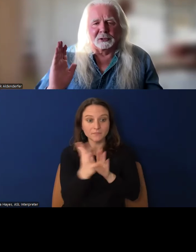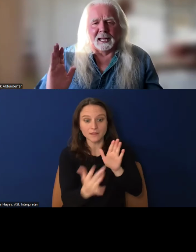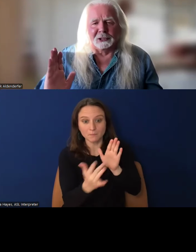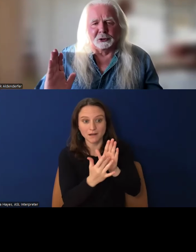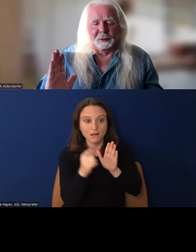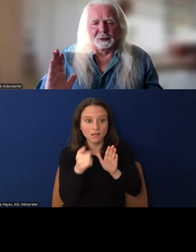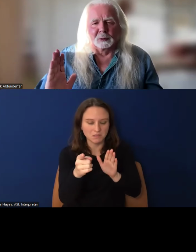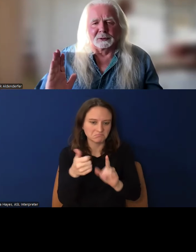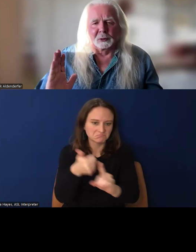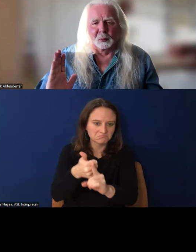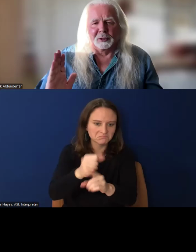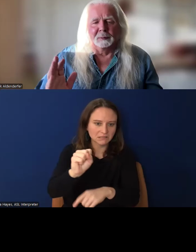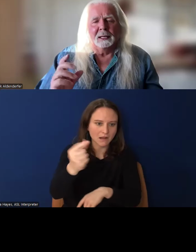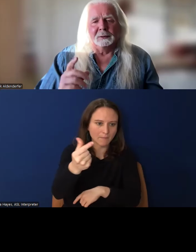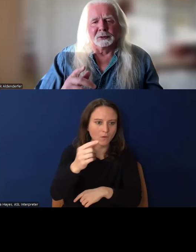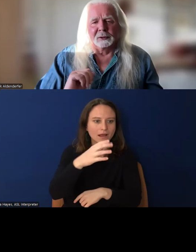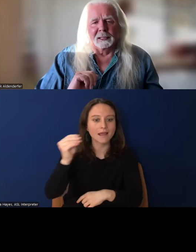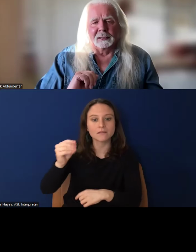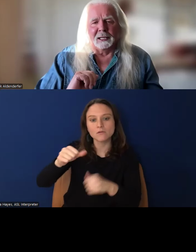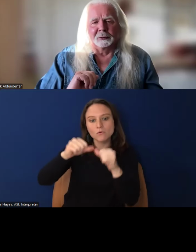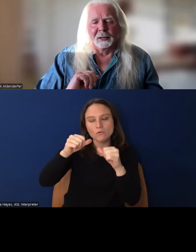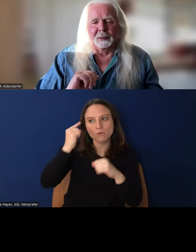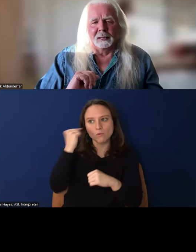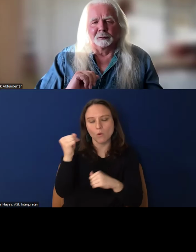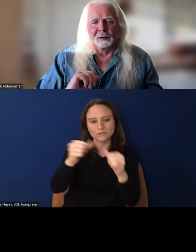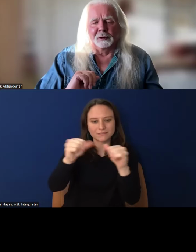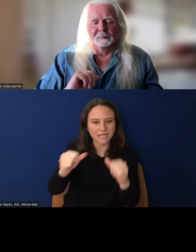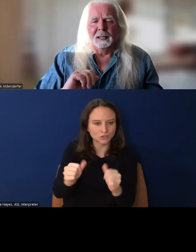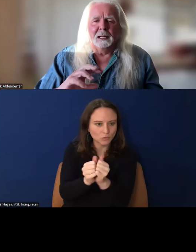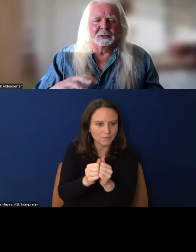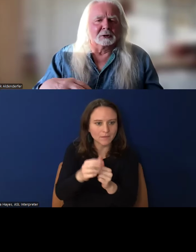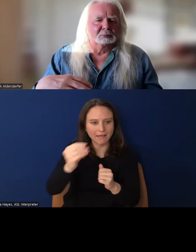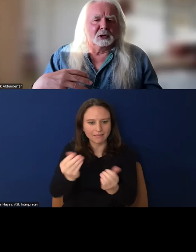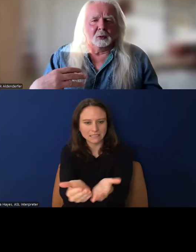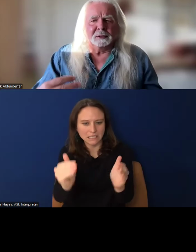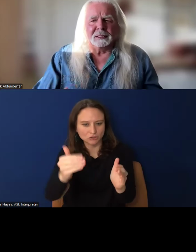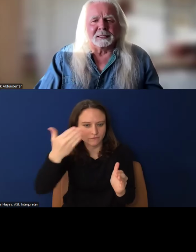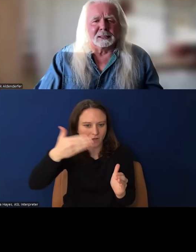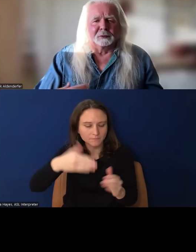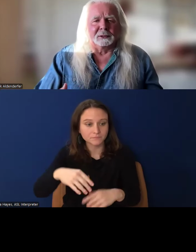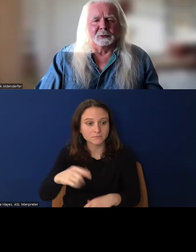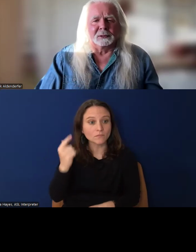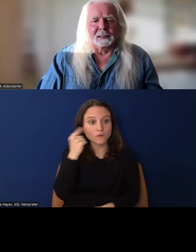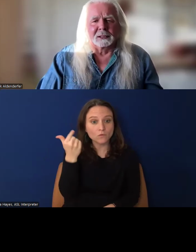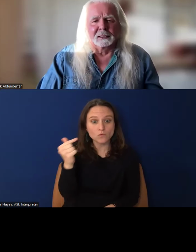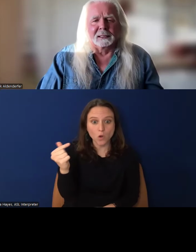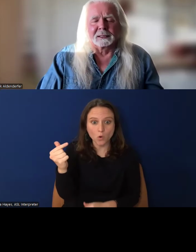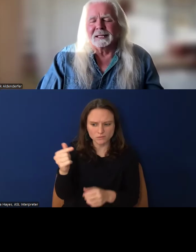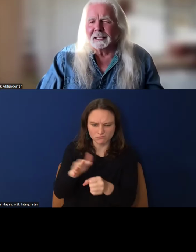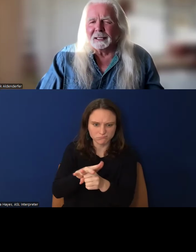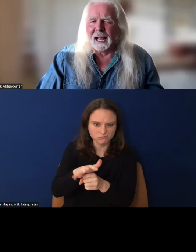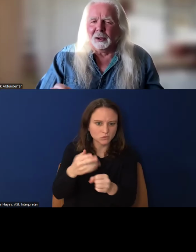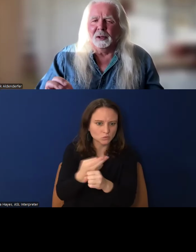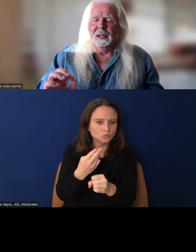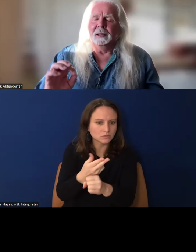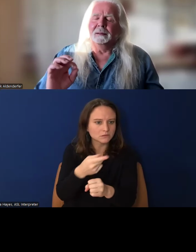gold statue that was once there with him. You see the container there in front of him. So gold is excessively used in this context.